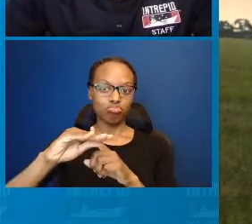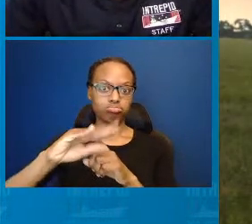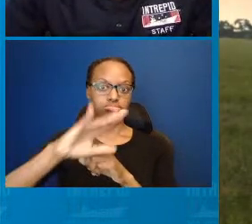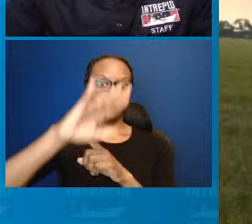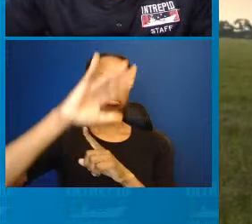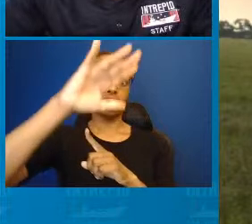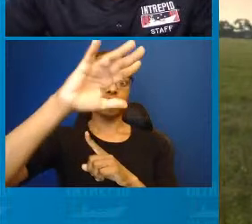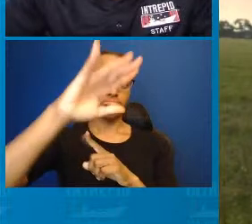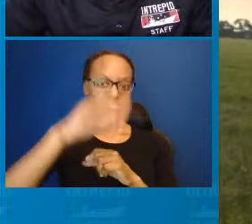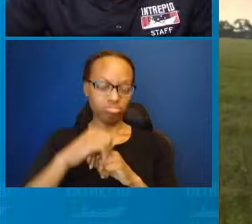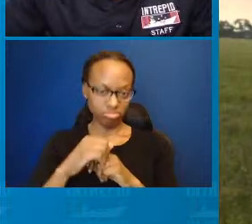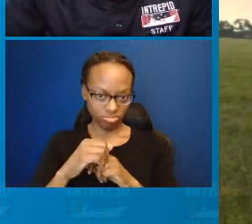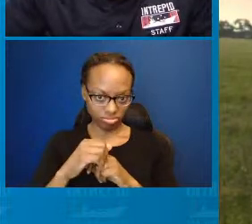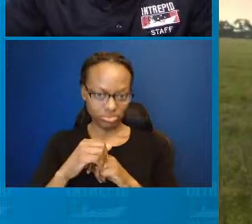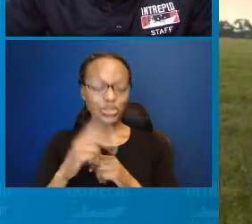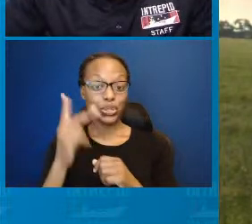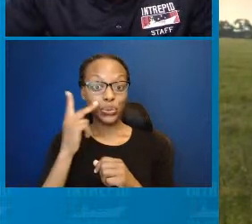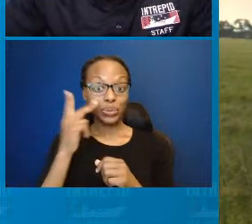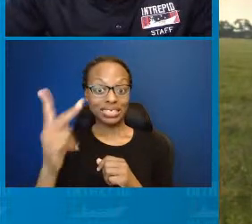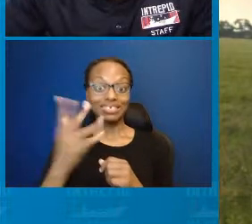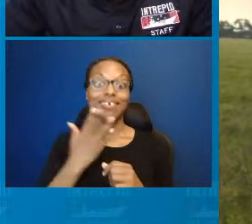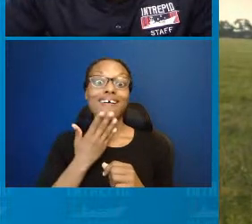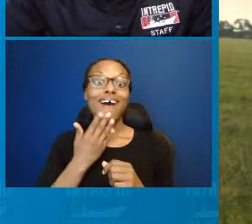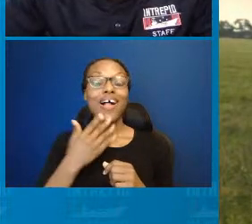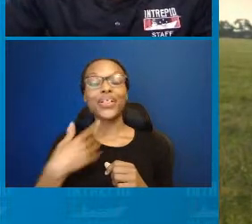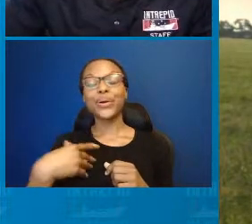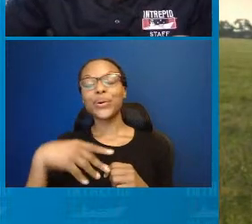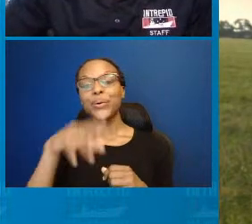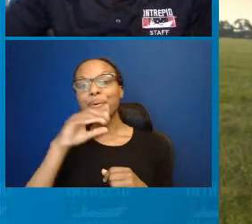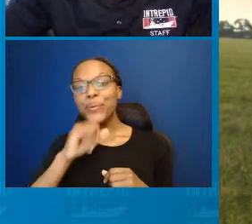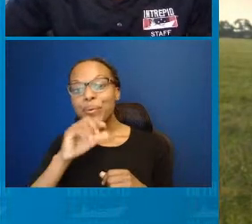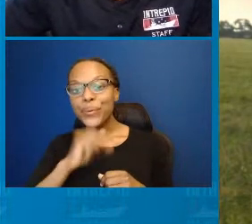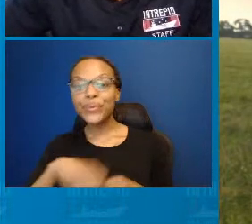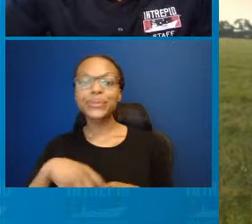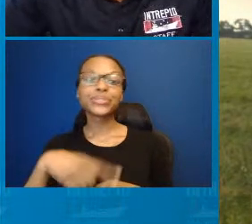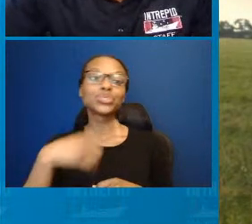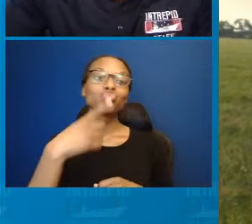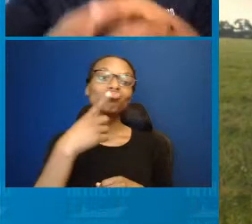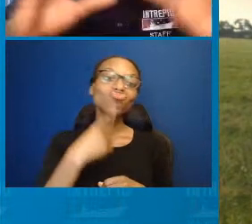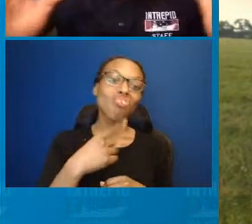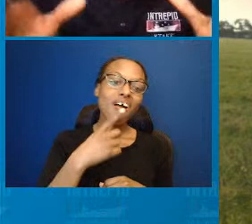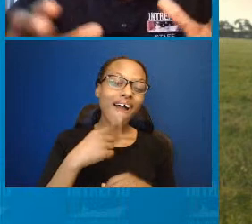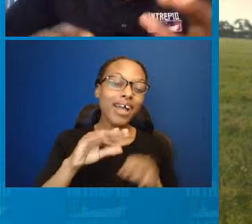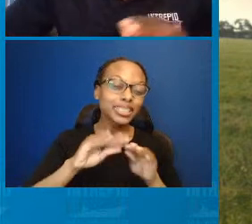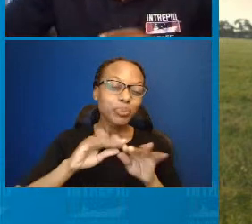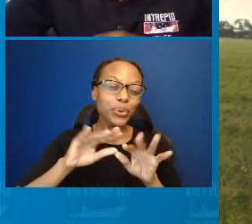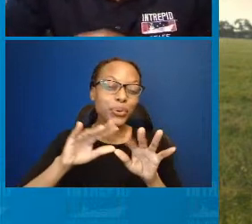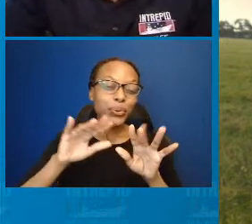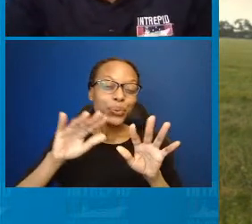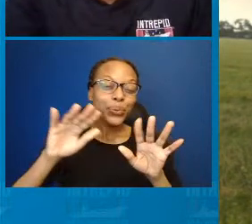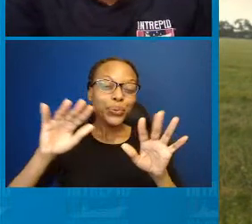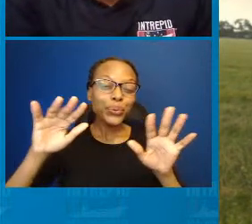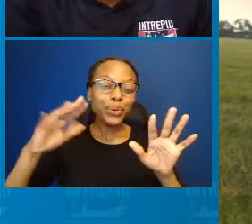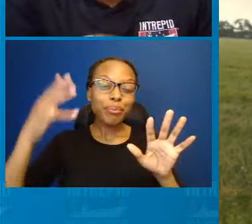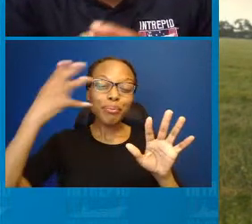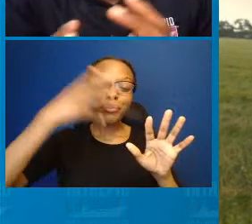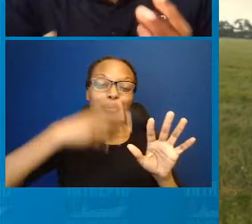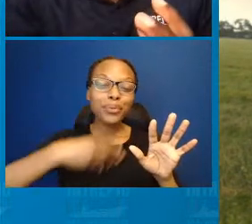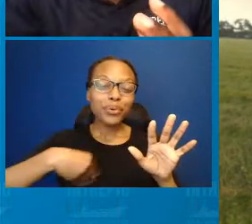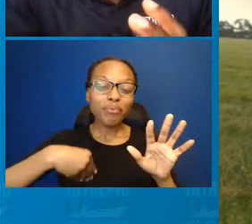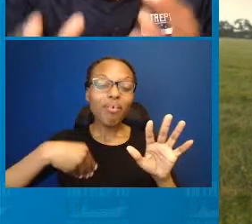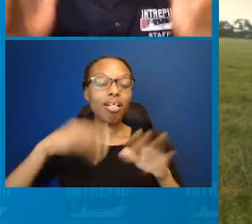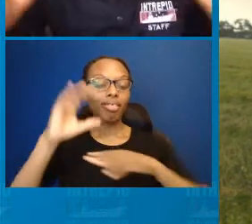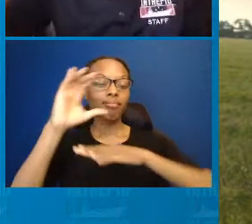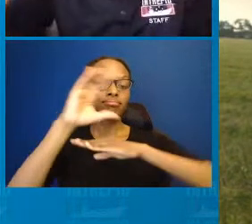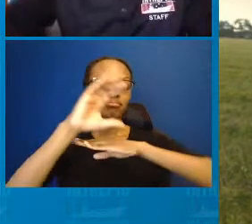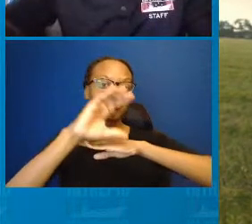of orange and reds, usually at the beginning of the day and at the end of the day, right? So although the atmosphere is not good for stargazing,